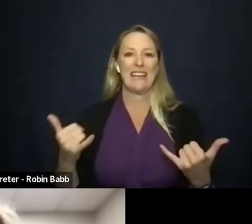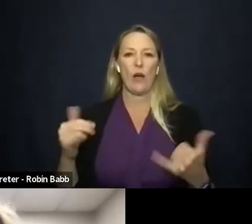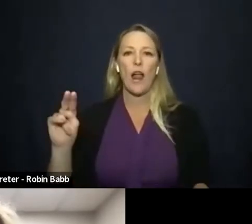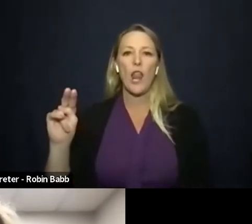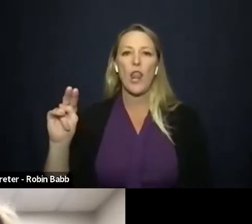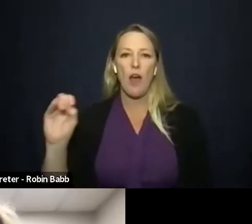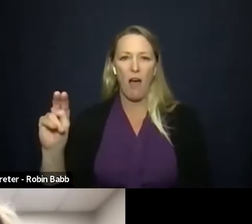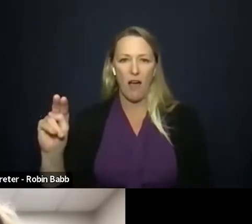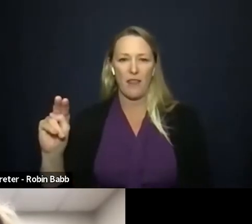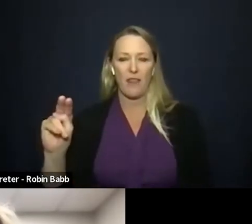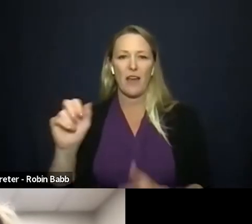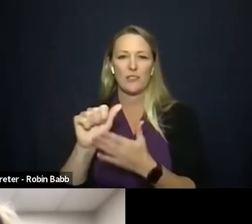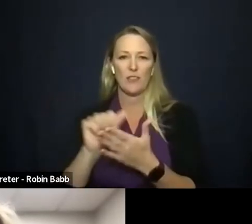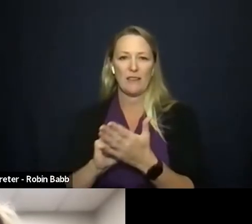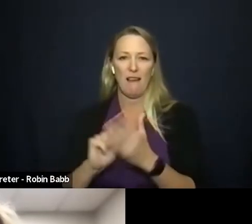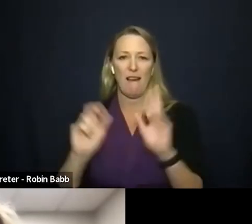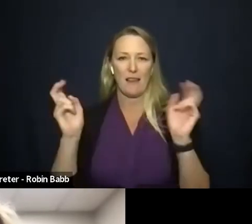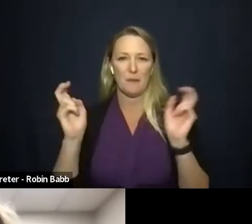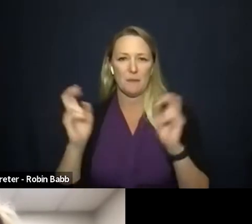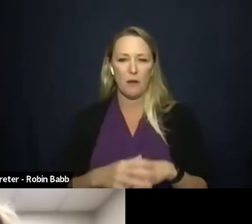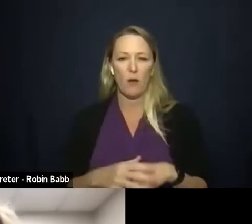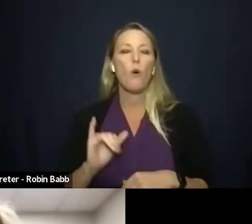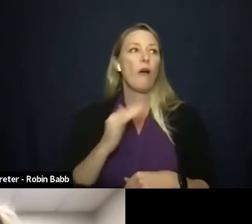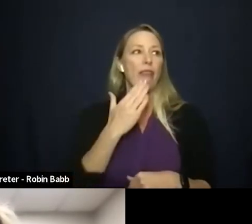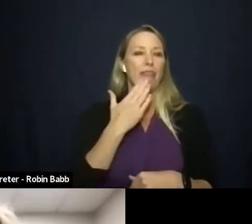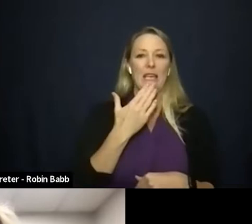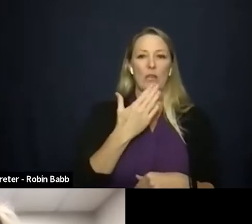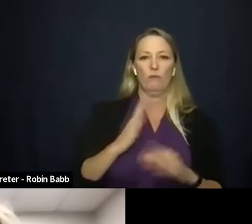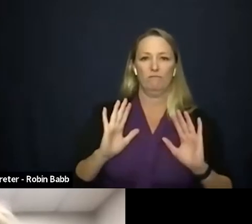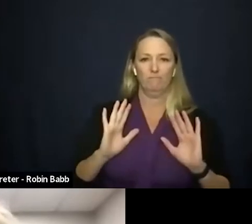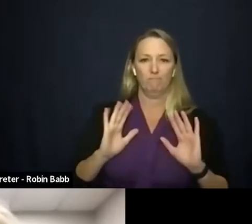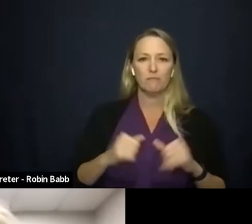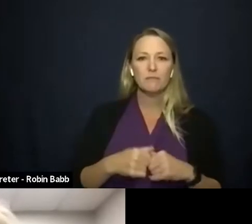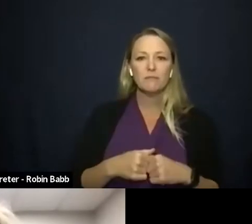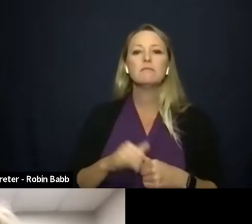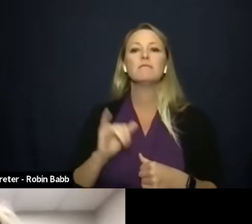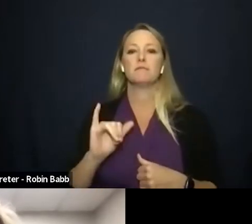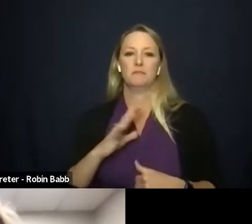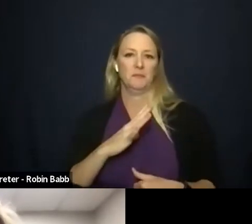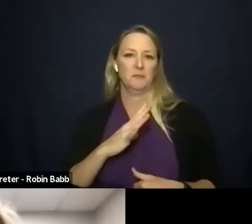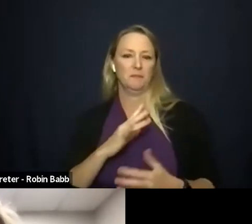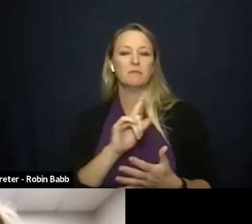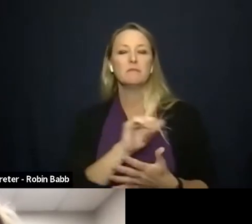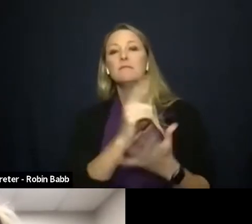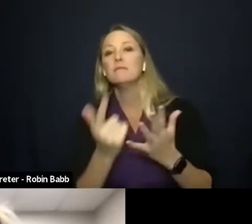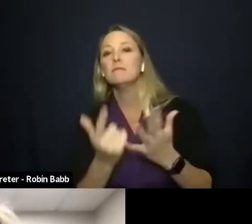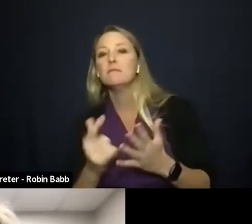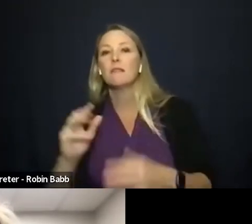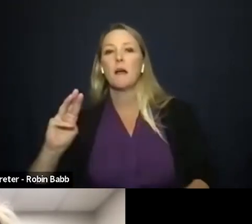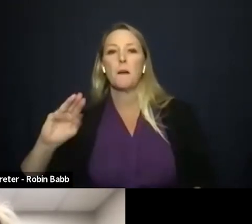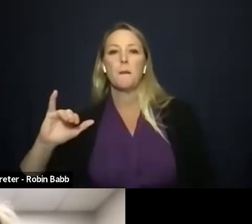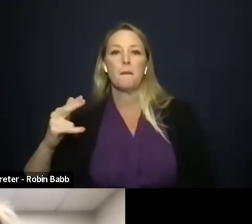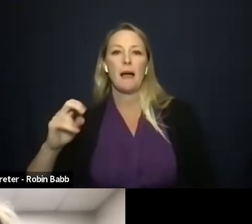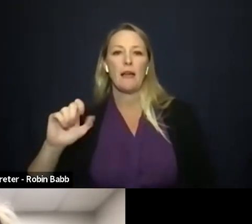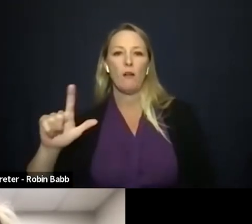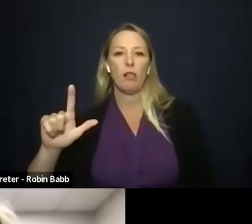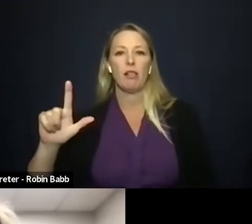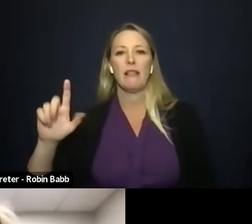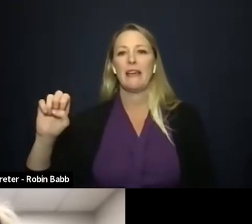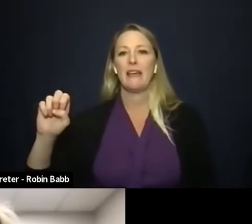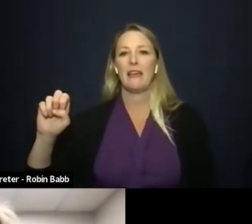items okay thank you okay um next speaker is michael english